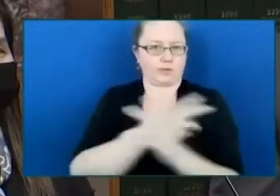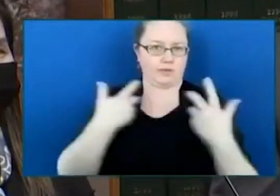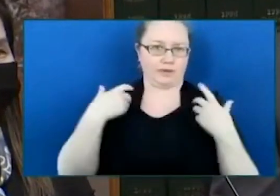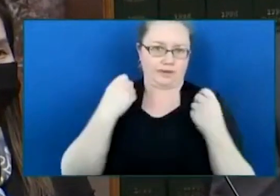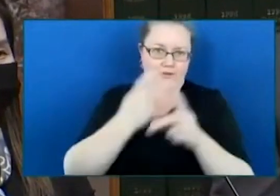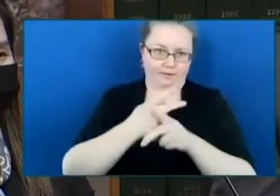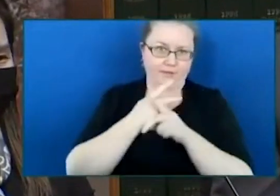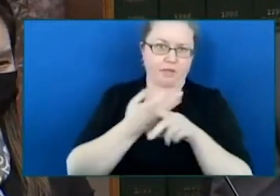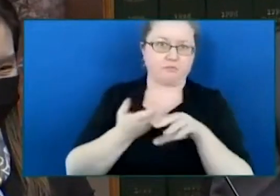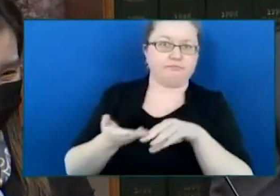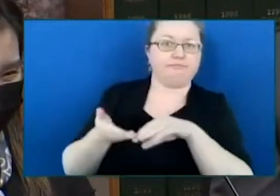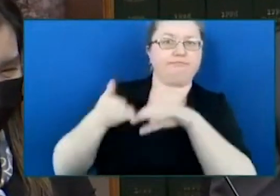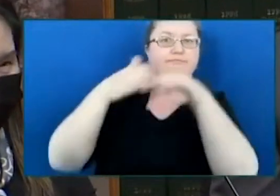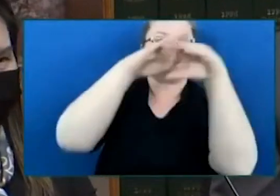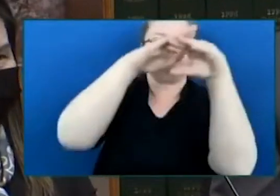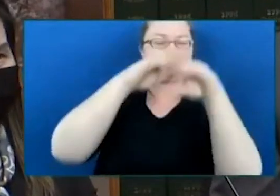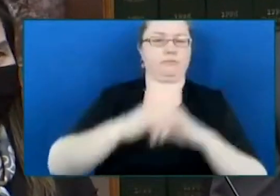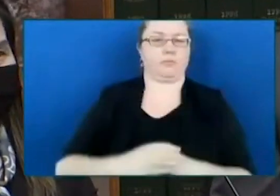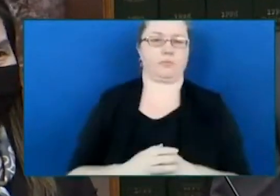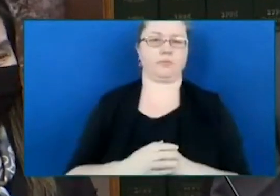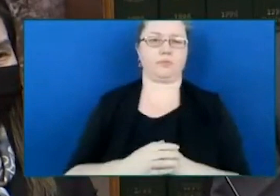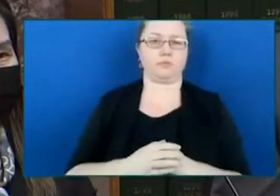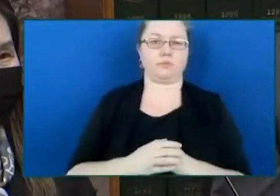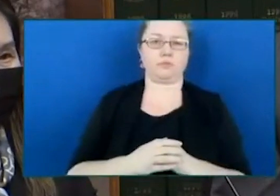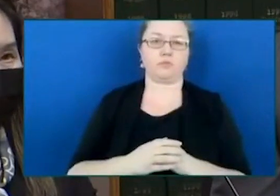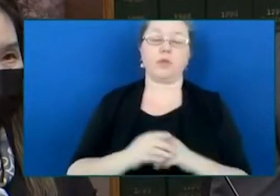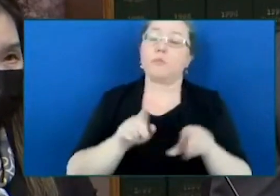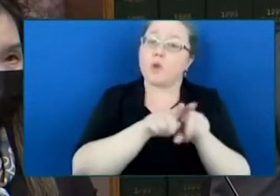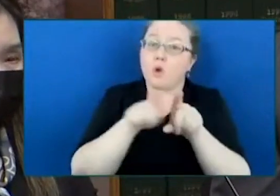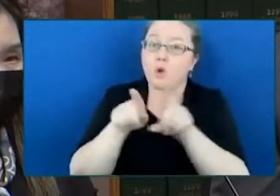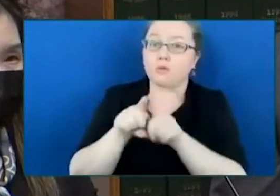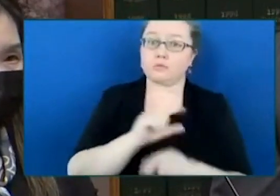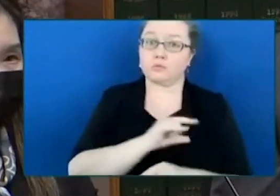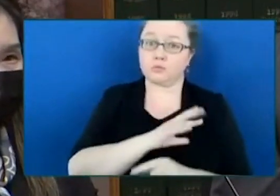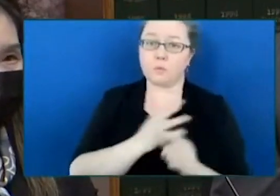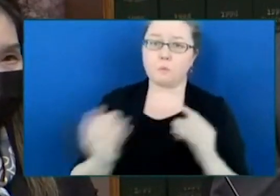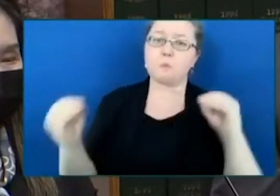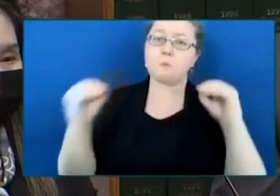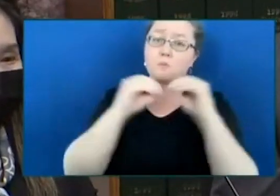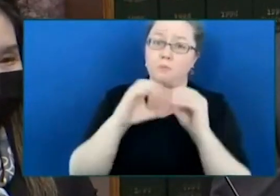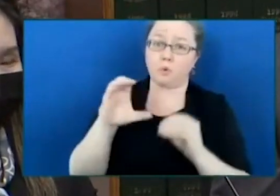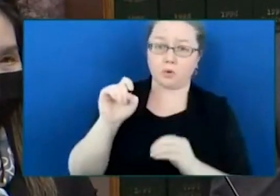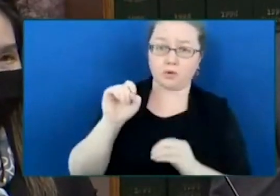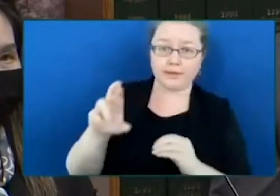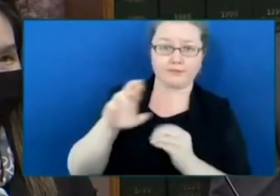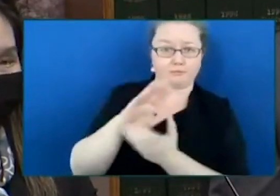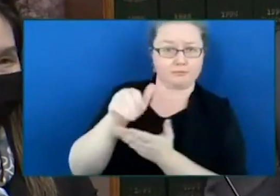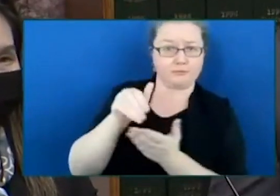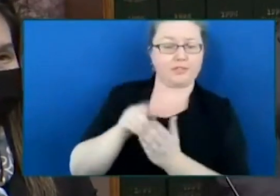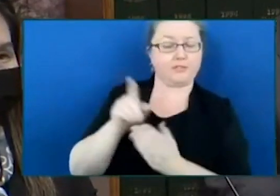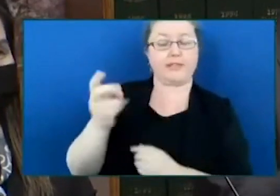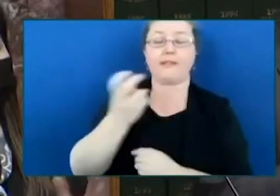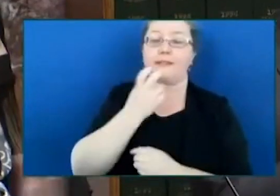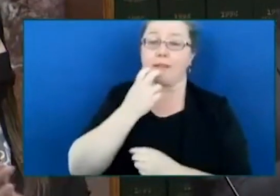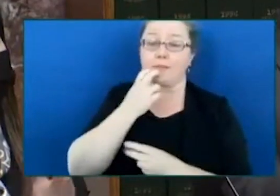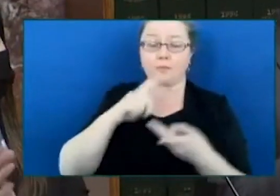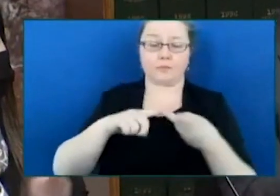And, Mr. Speaker, more cancer care centres are being planned for Kamloops and